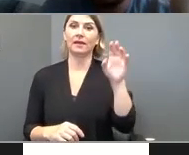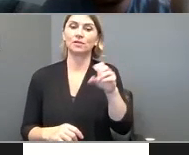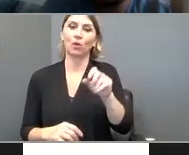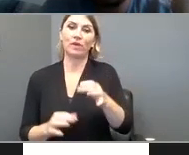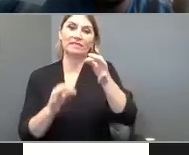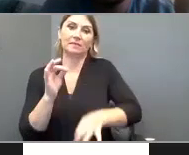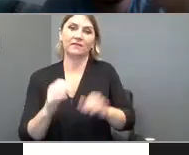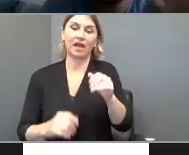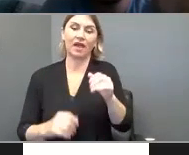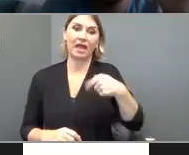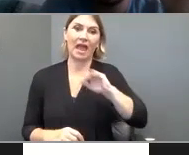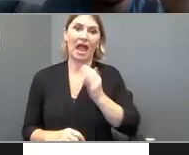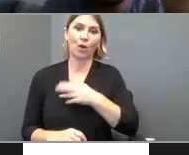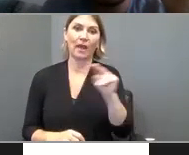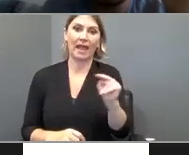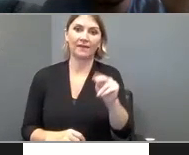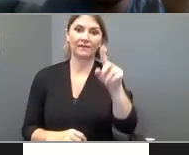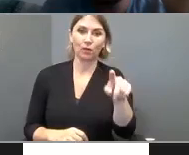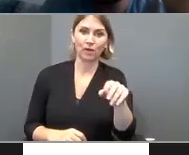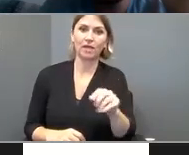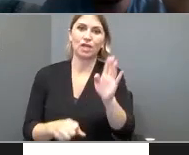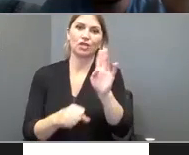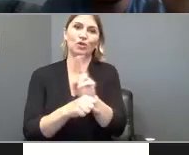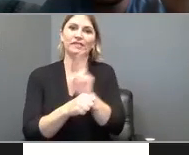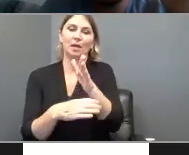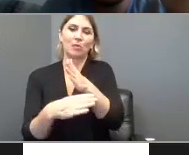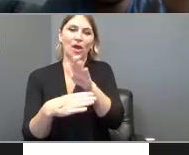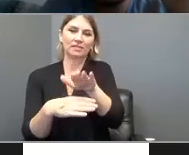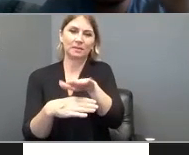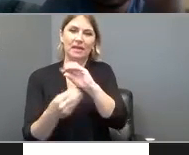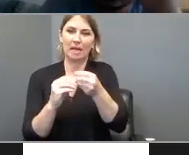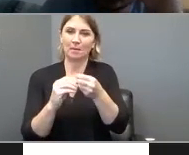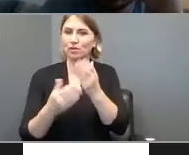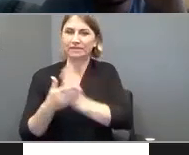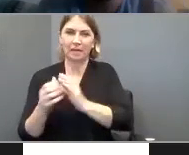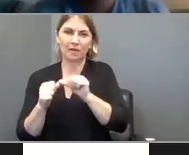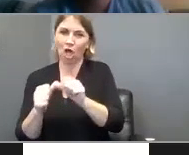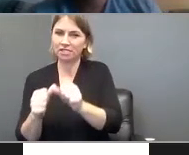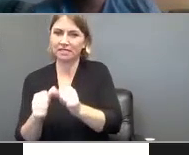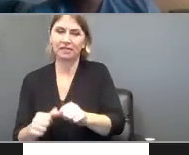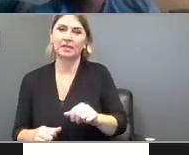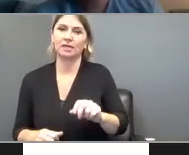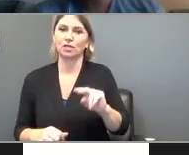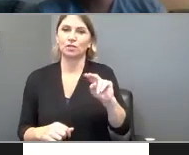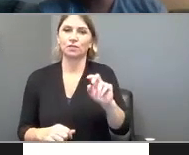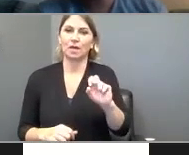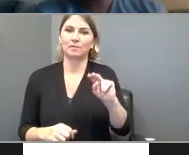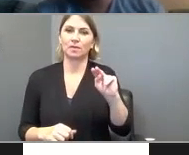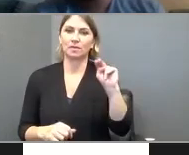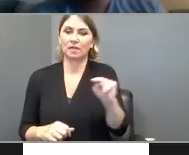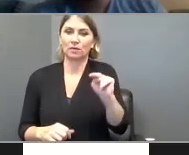our n factorial equation using this approximate number, some constant times this square root of n and n,